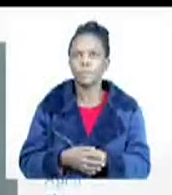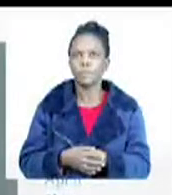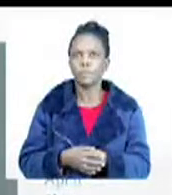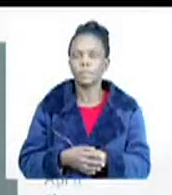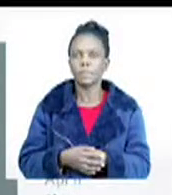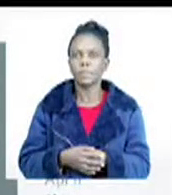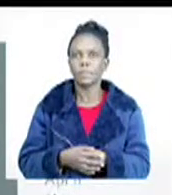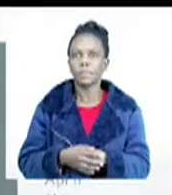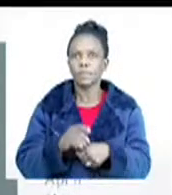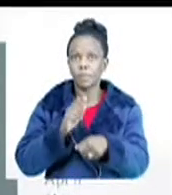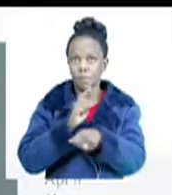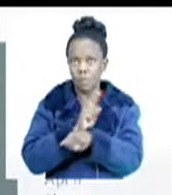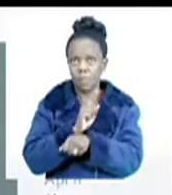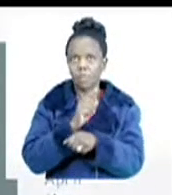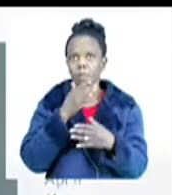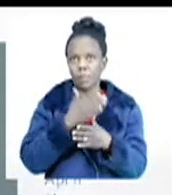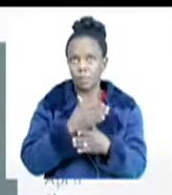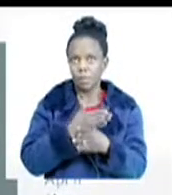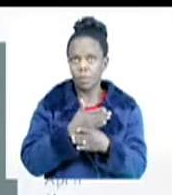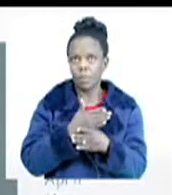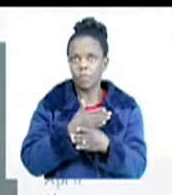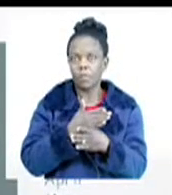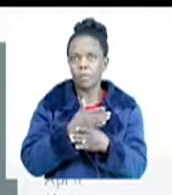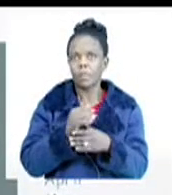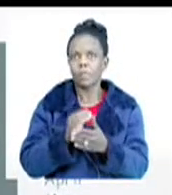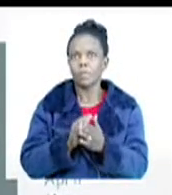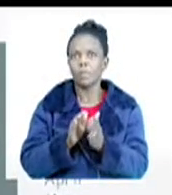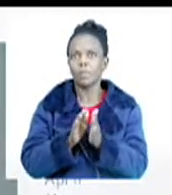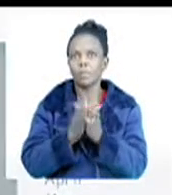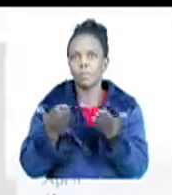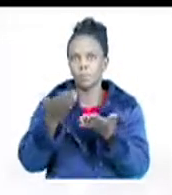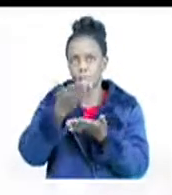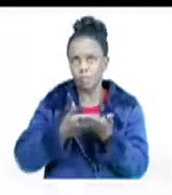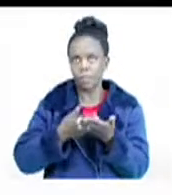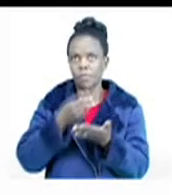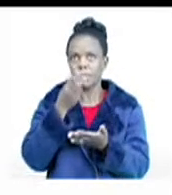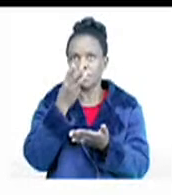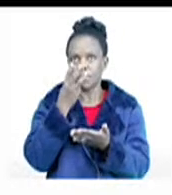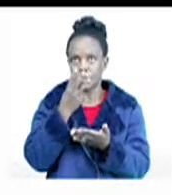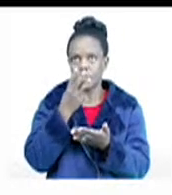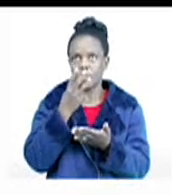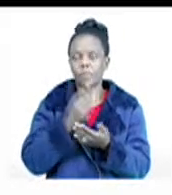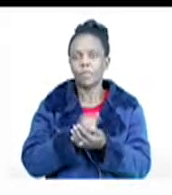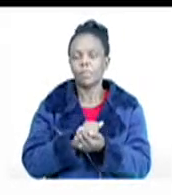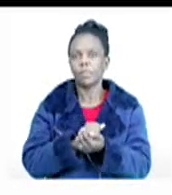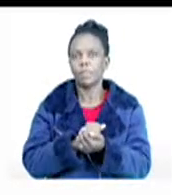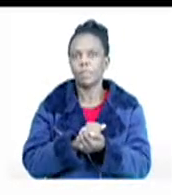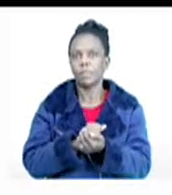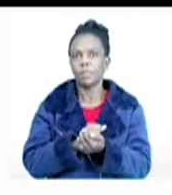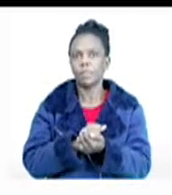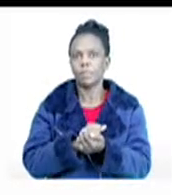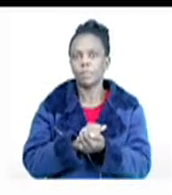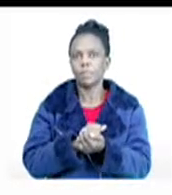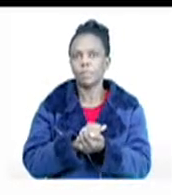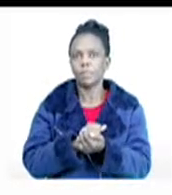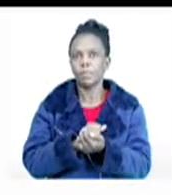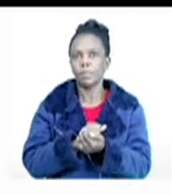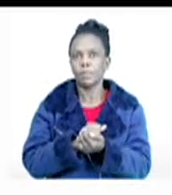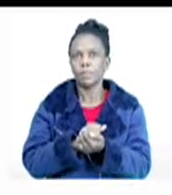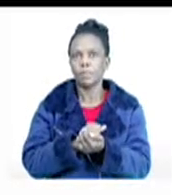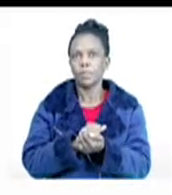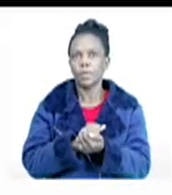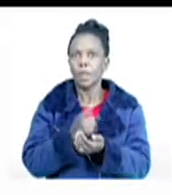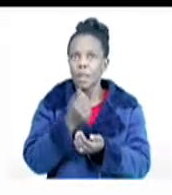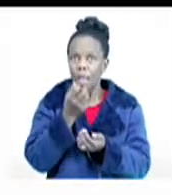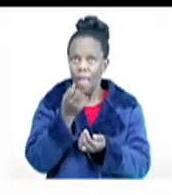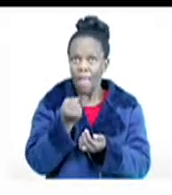Our first exercise today, please can you turn to page 3. On page 3, you can see that we have a new